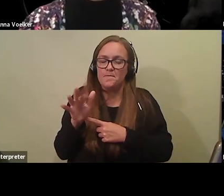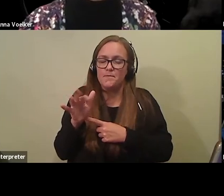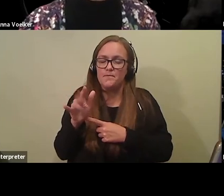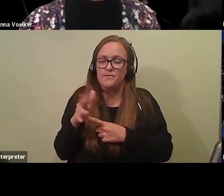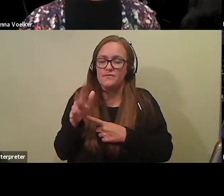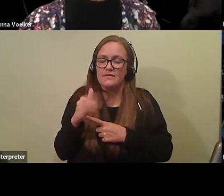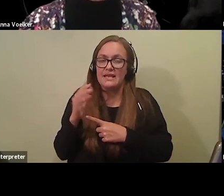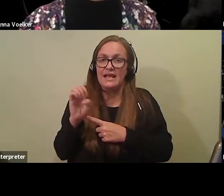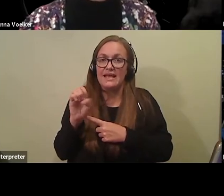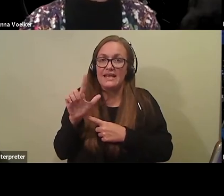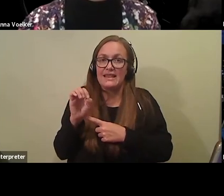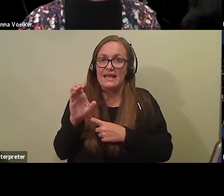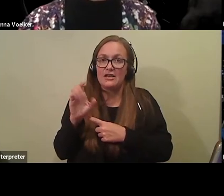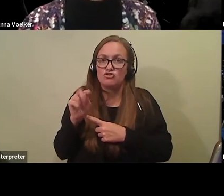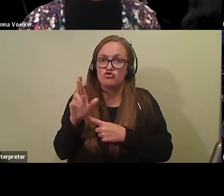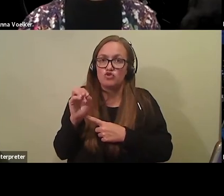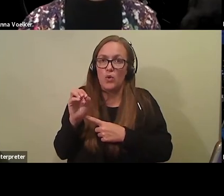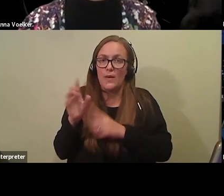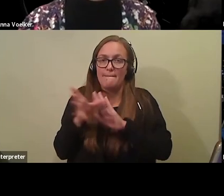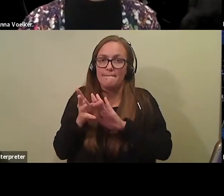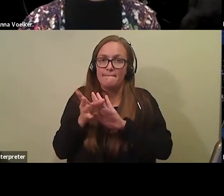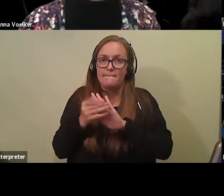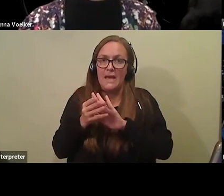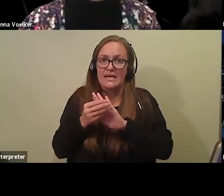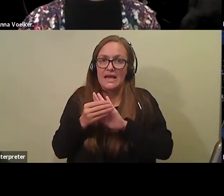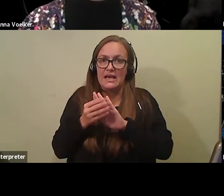it's the electromagnetic force that's mainly holding us together.